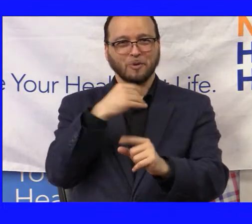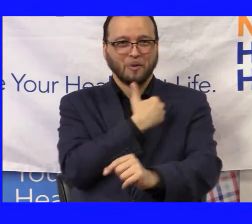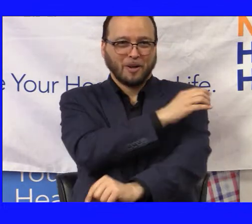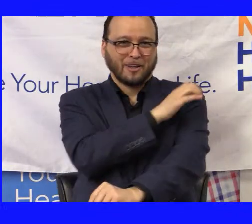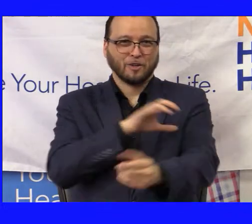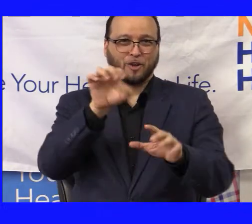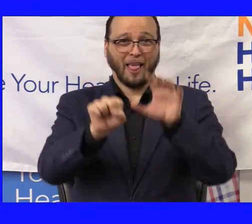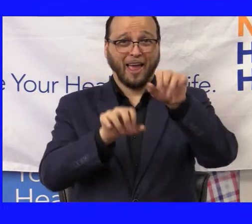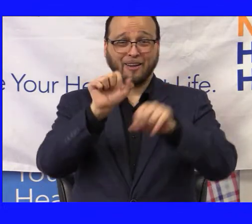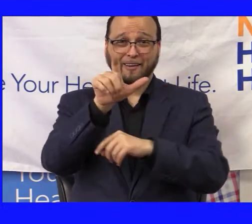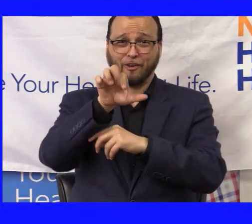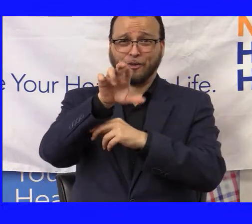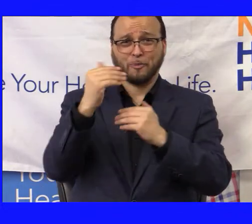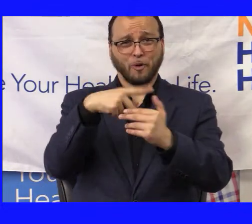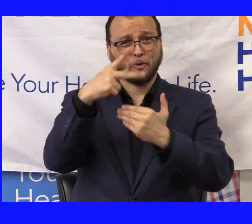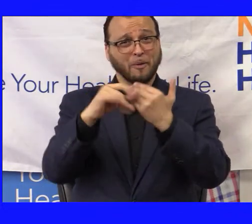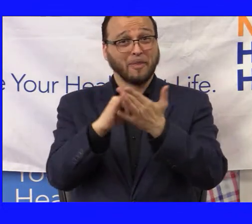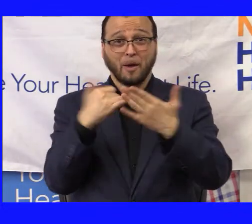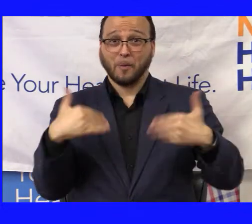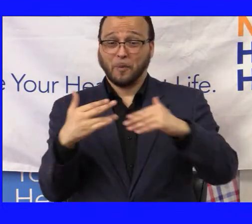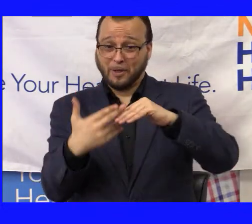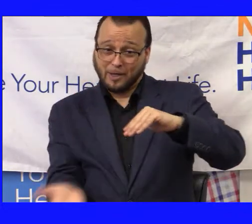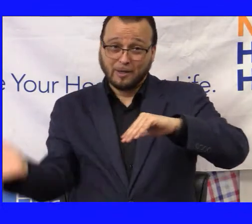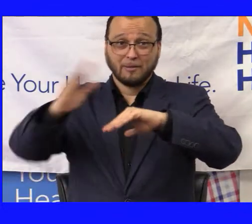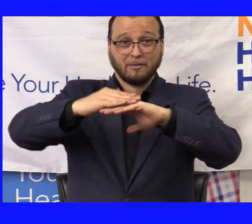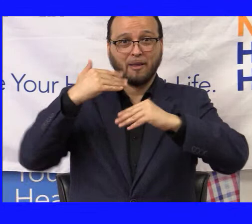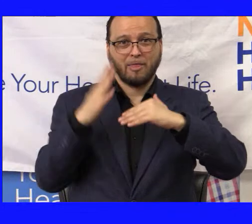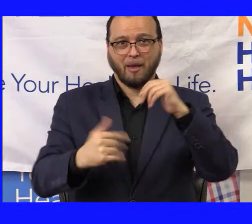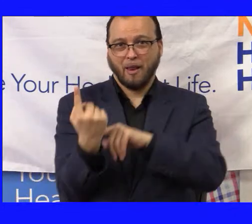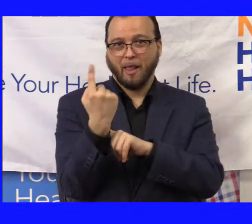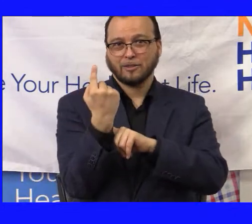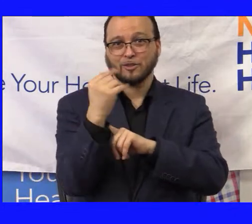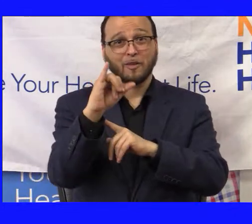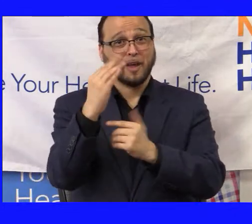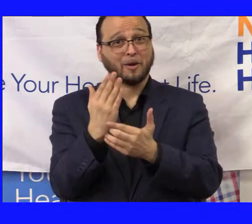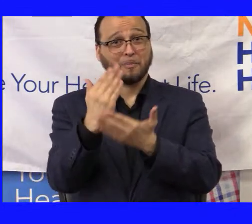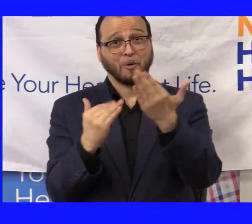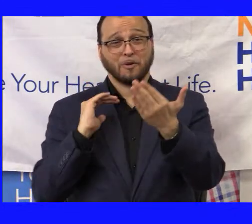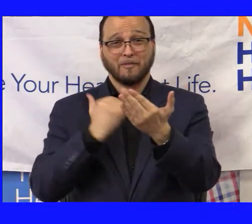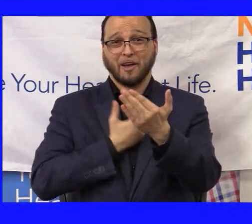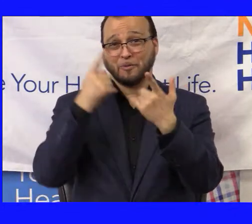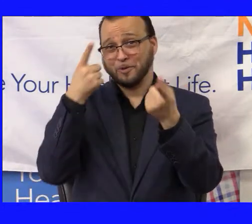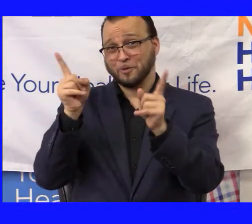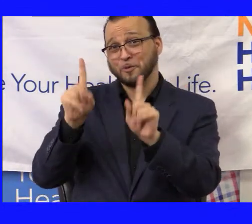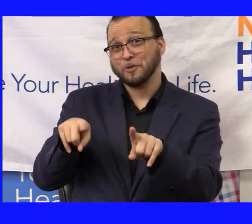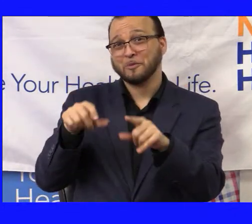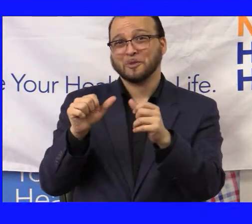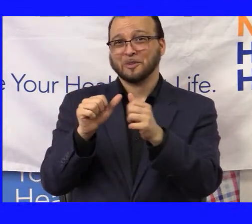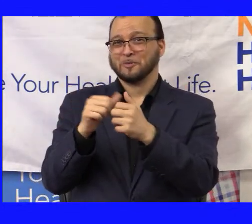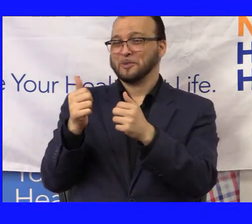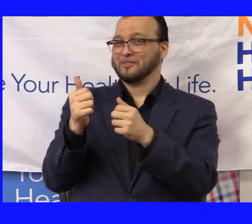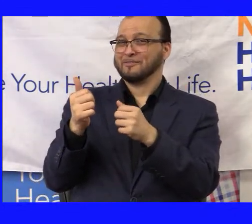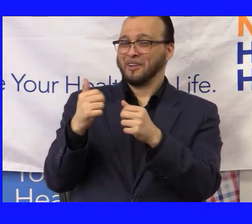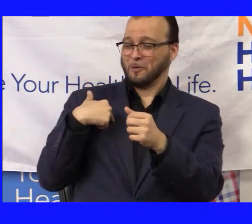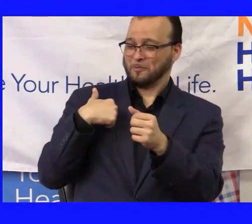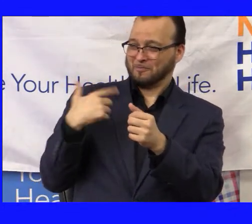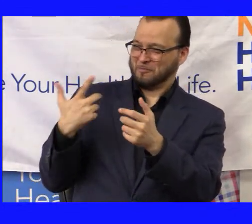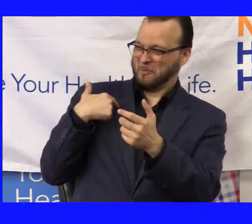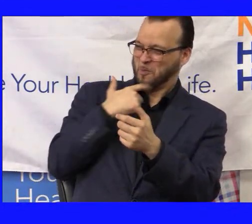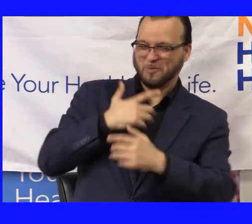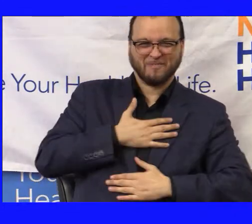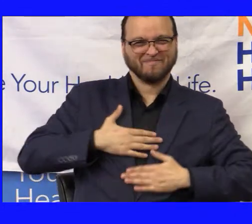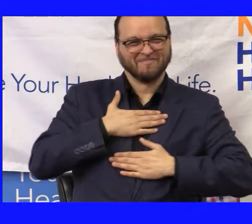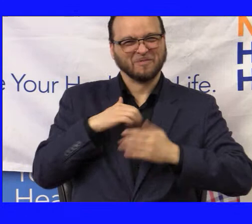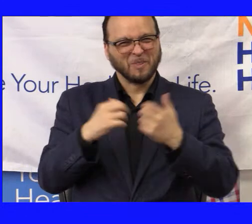is a significant increase from last year. That is part of our NISNA agreement. And so we're very pleased with the amount of nurses who are